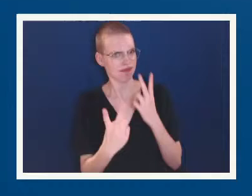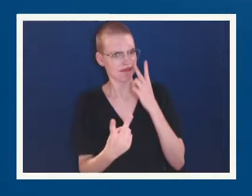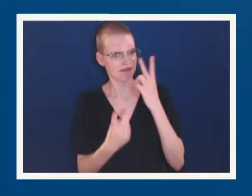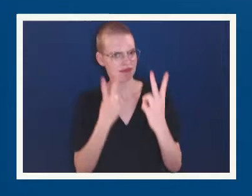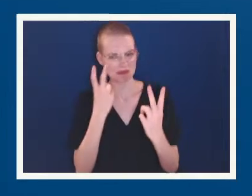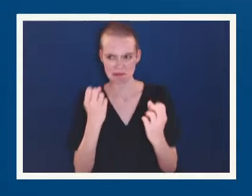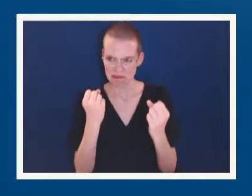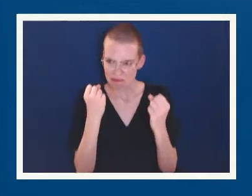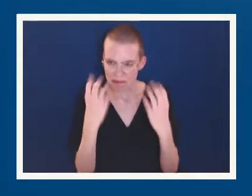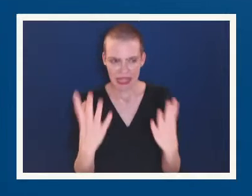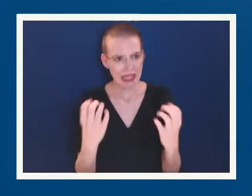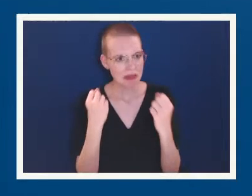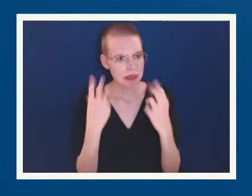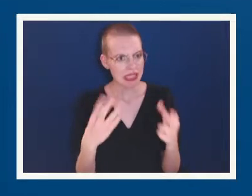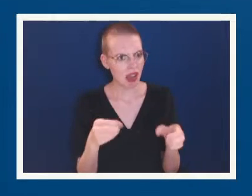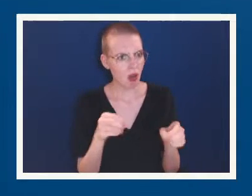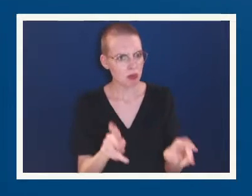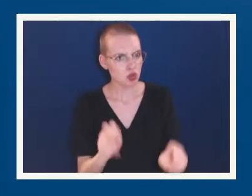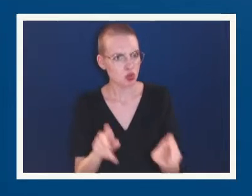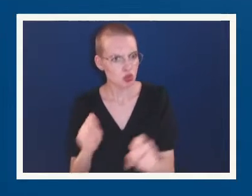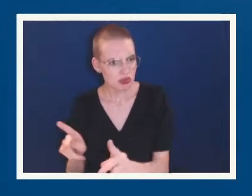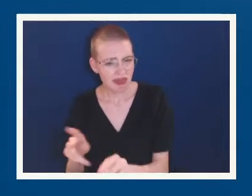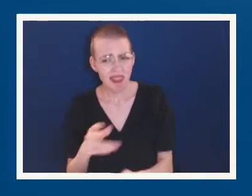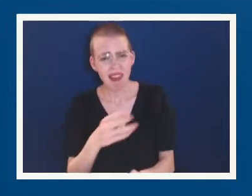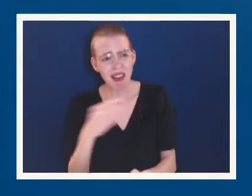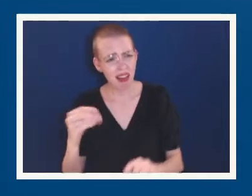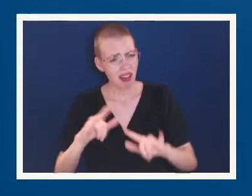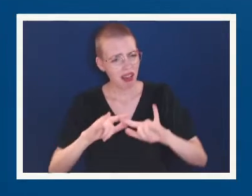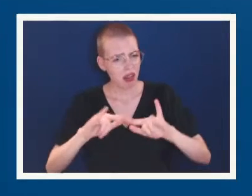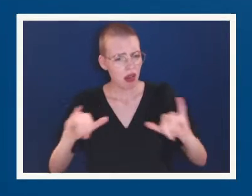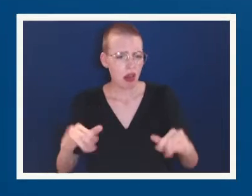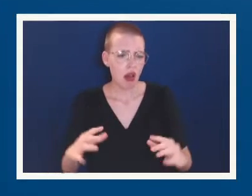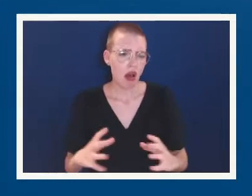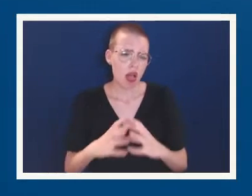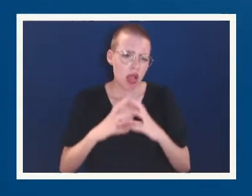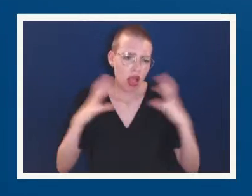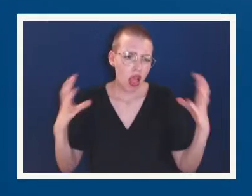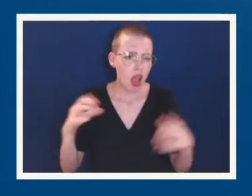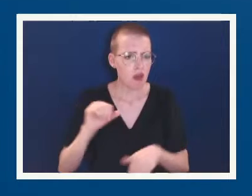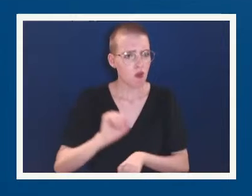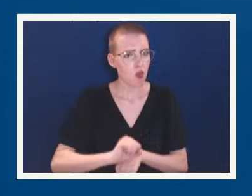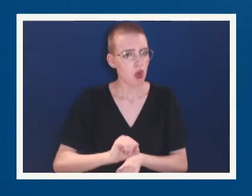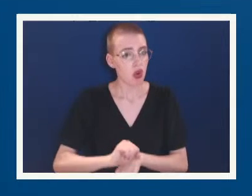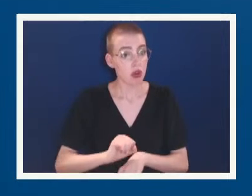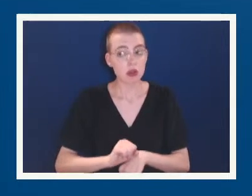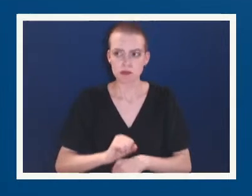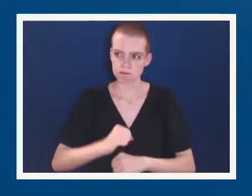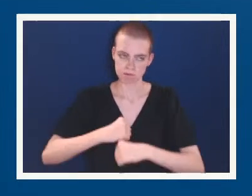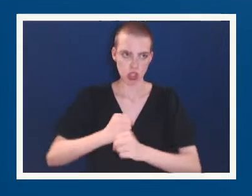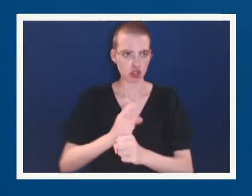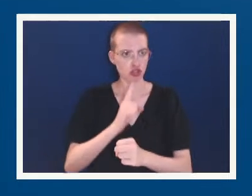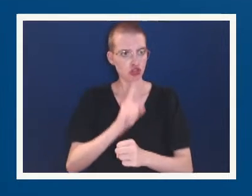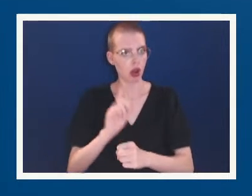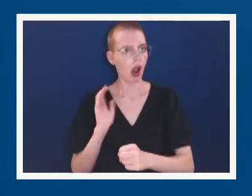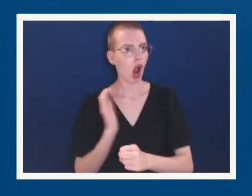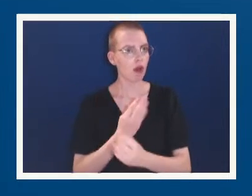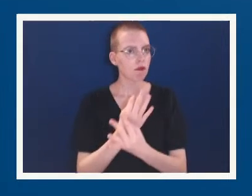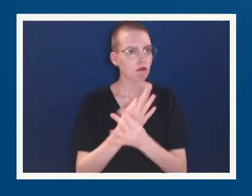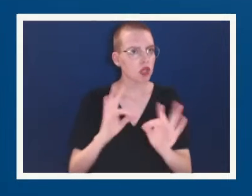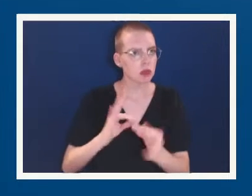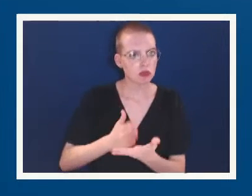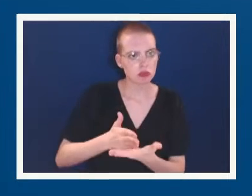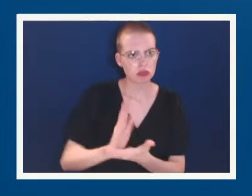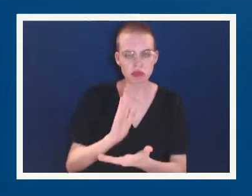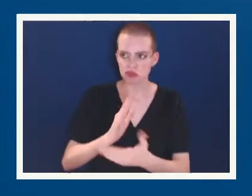we have a whole lot of work to do to defend our fundamental freedoms and protect our democracy. And when I